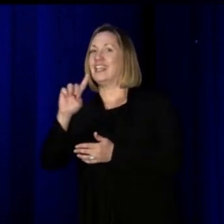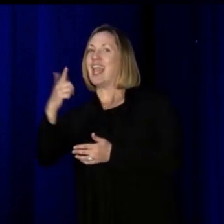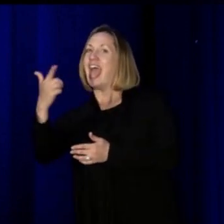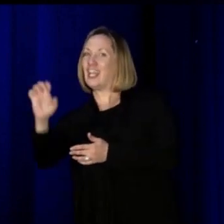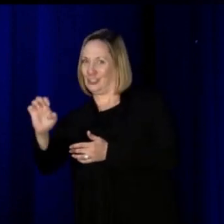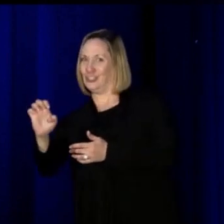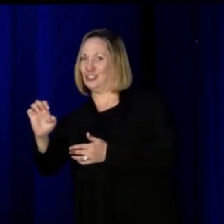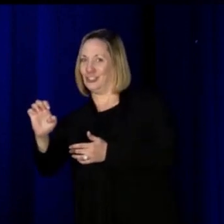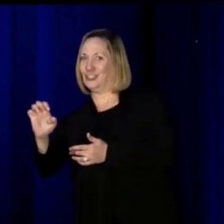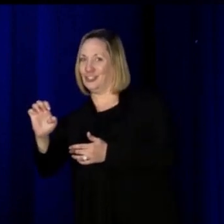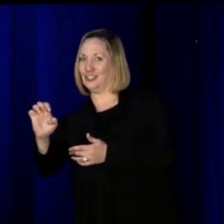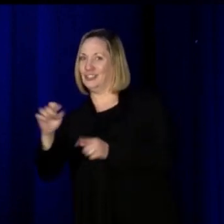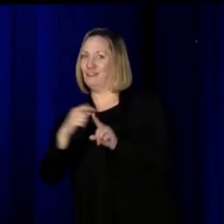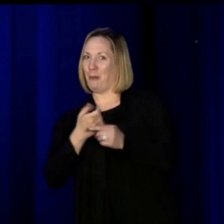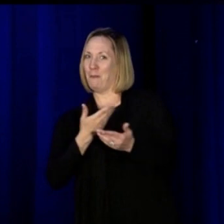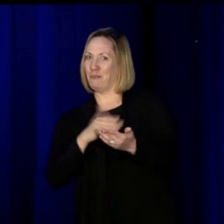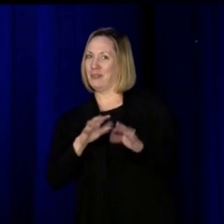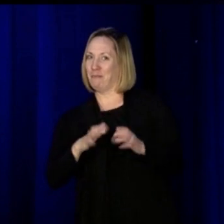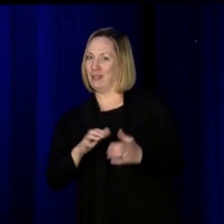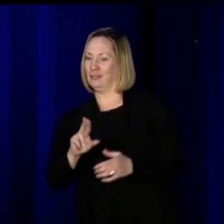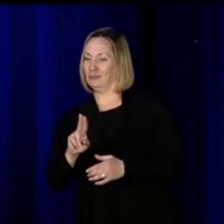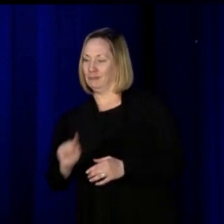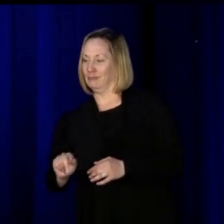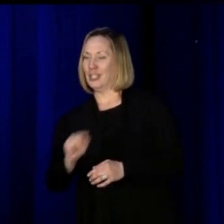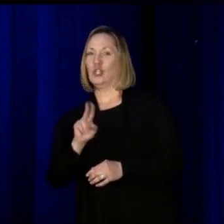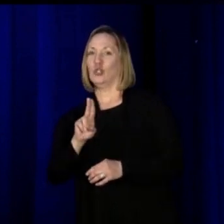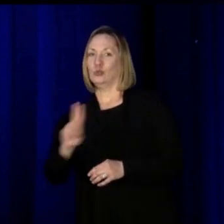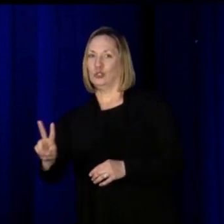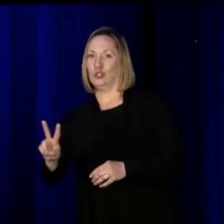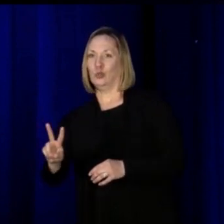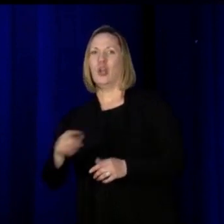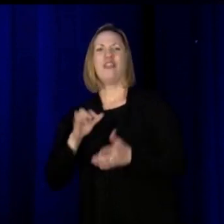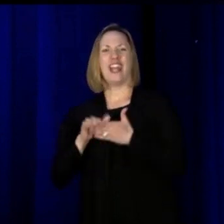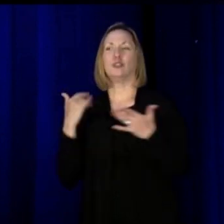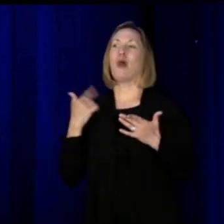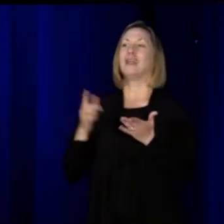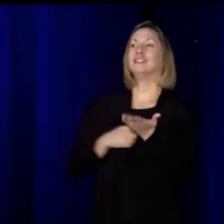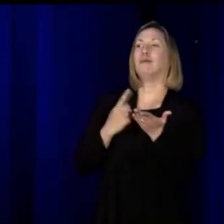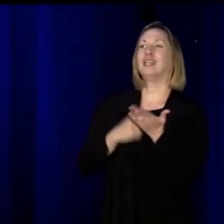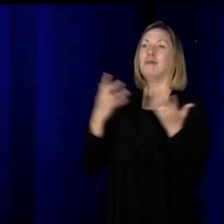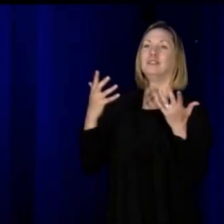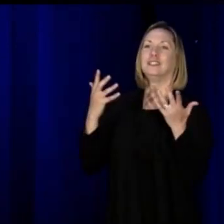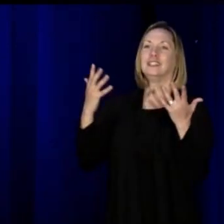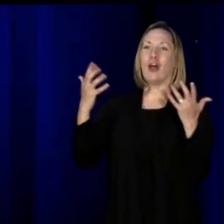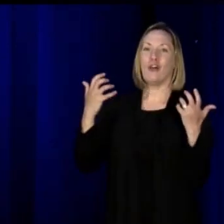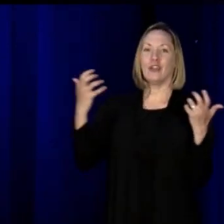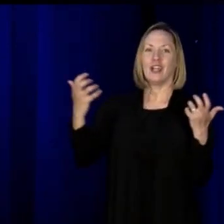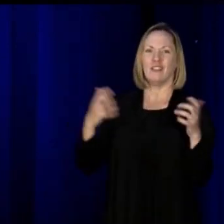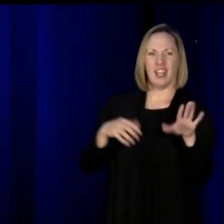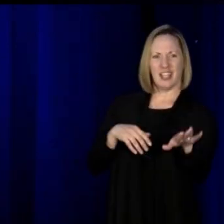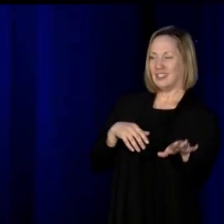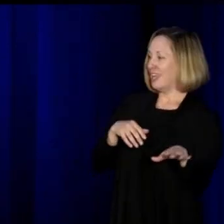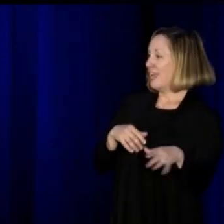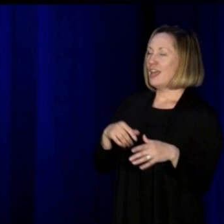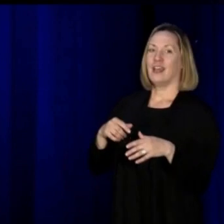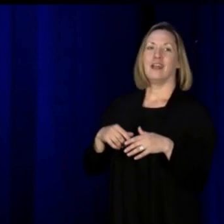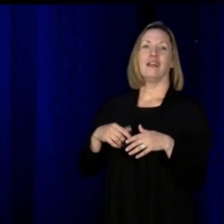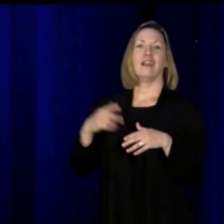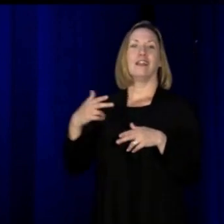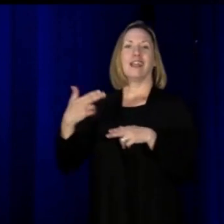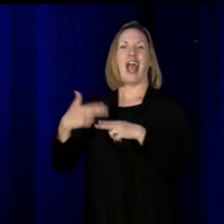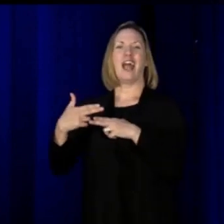Okay, yeah, I understand why when I proposed a talk to other conferences, it was not successful. The guy is The